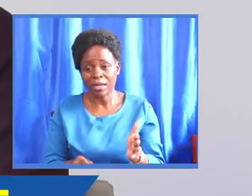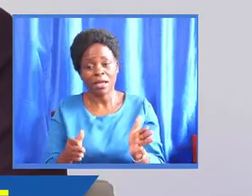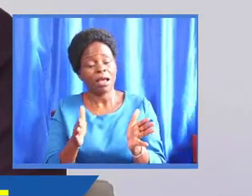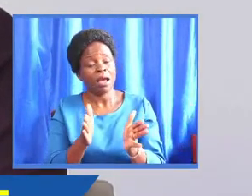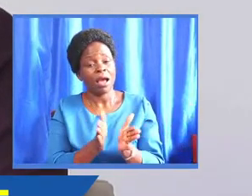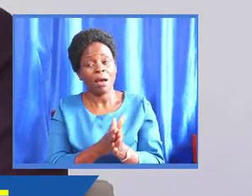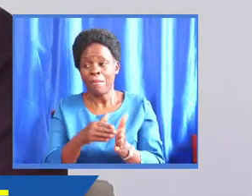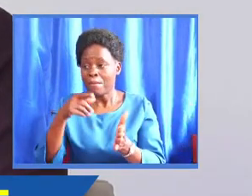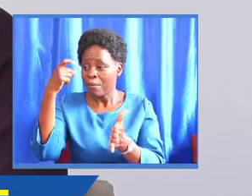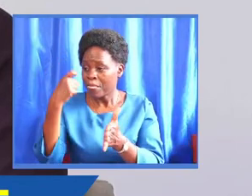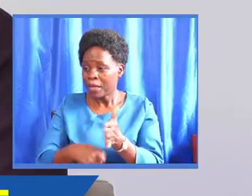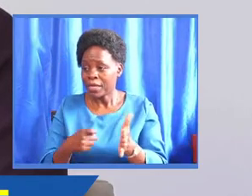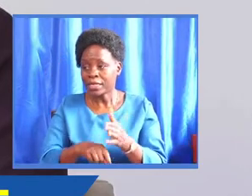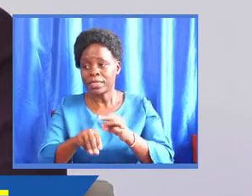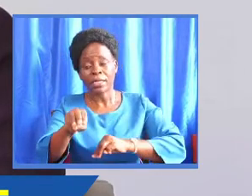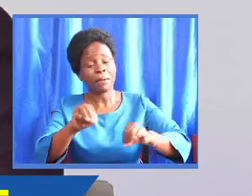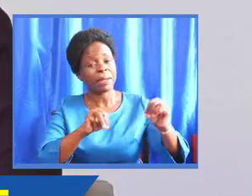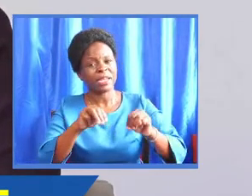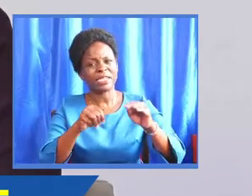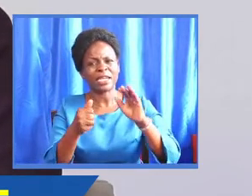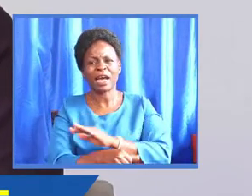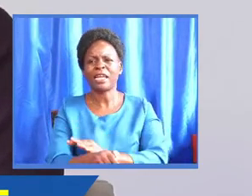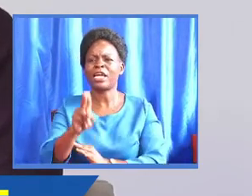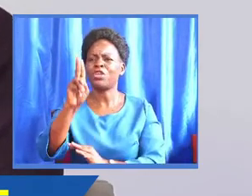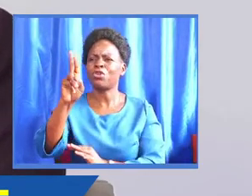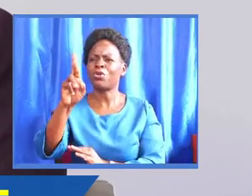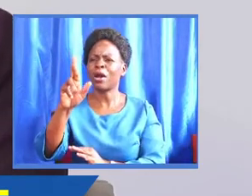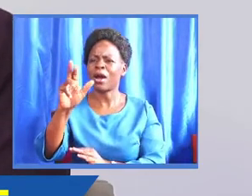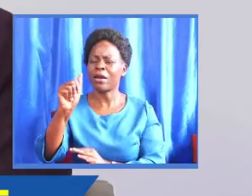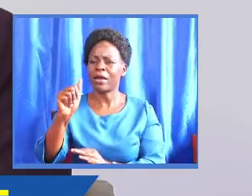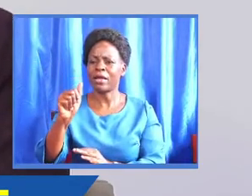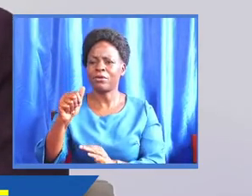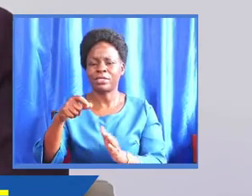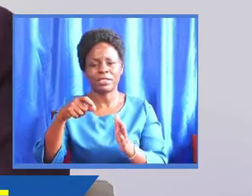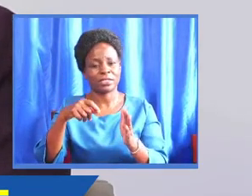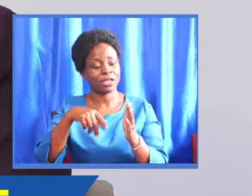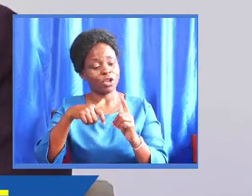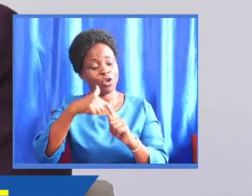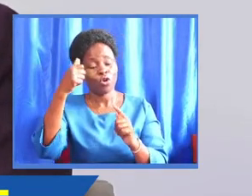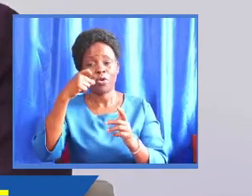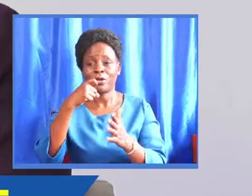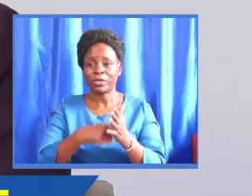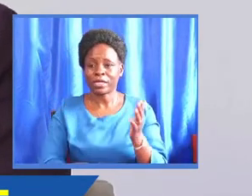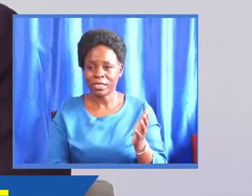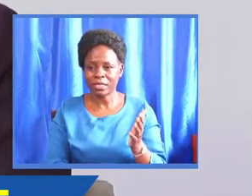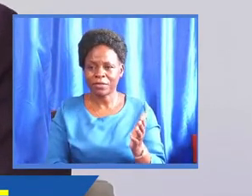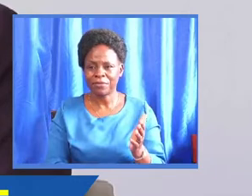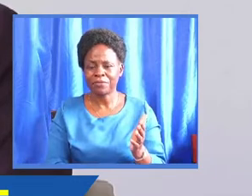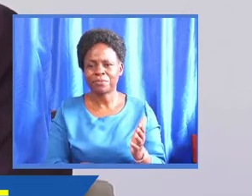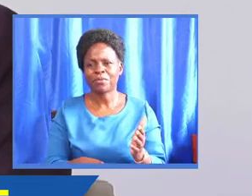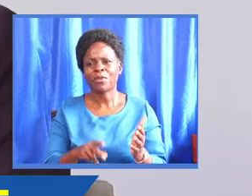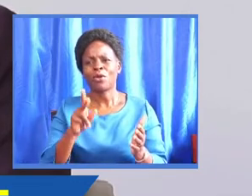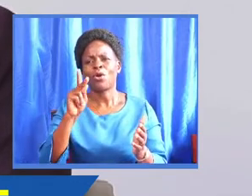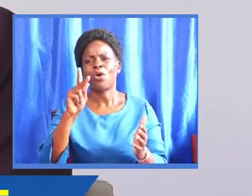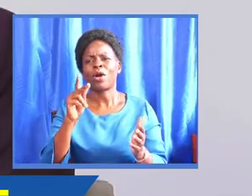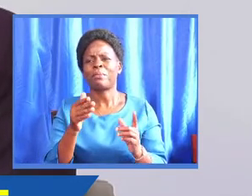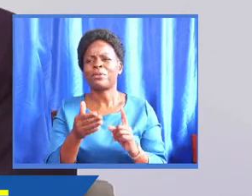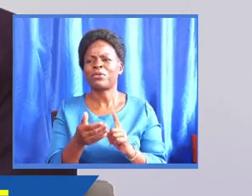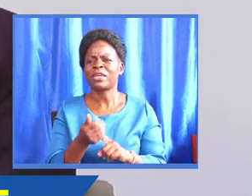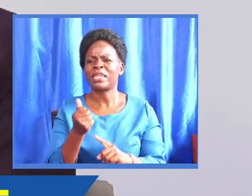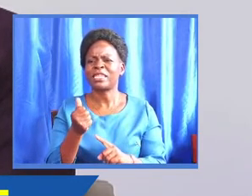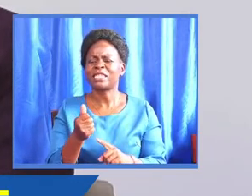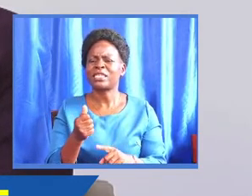The taxes managed under Uganda Revenue Authority, that is the rental tax or capital gains tax, is tax